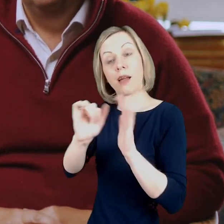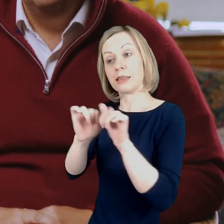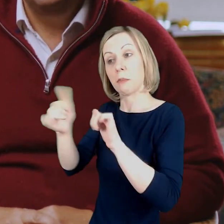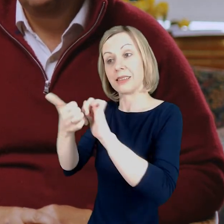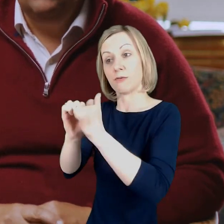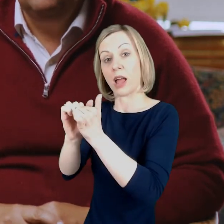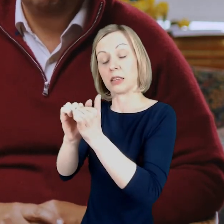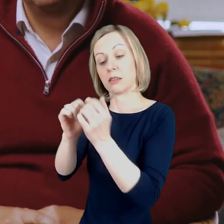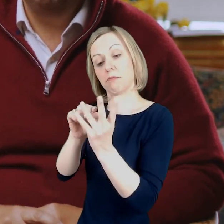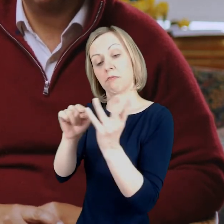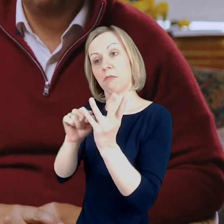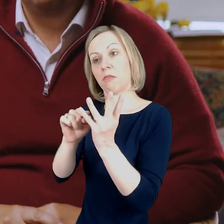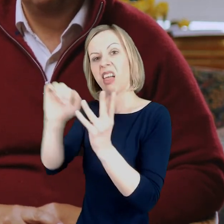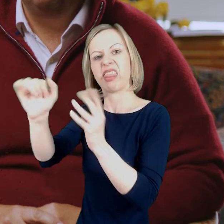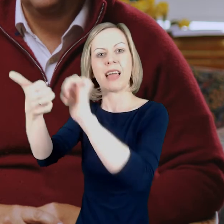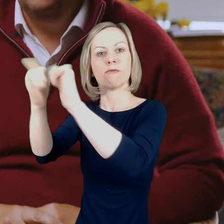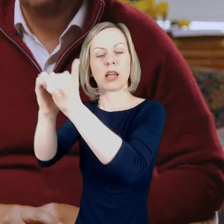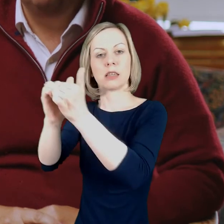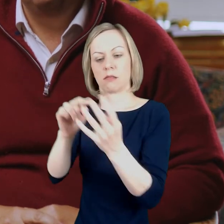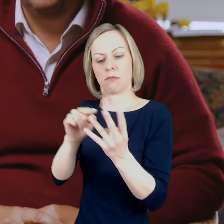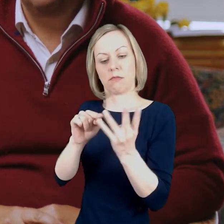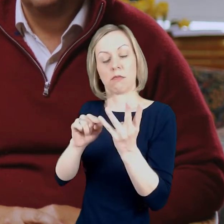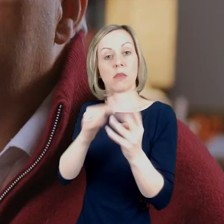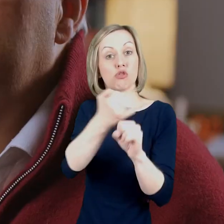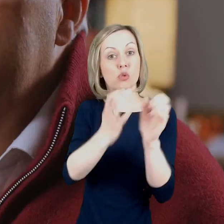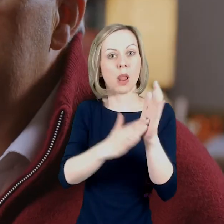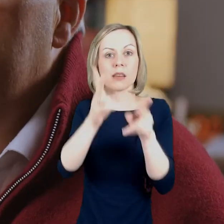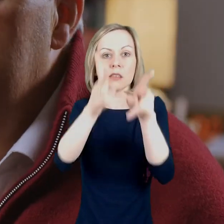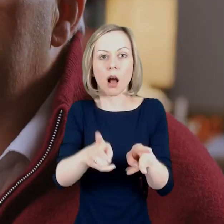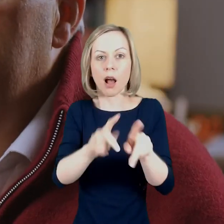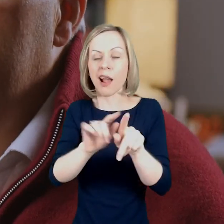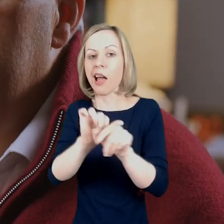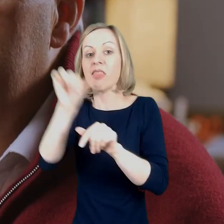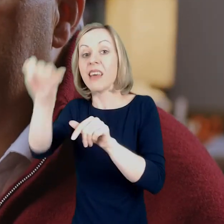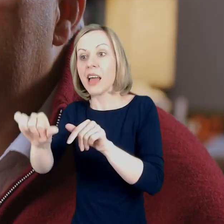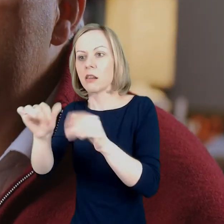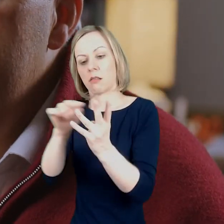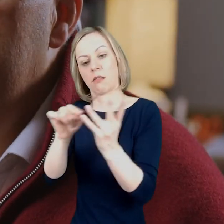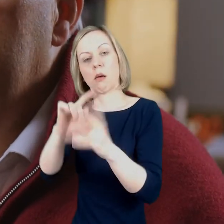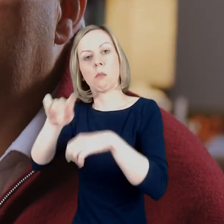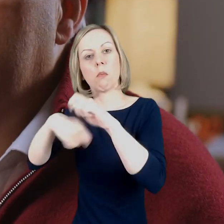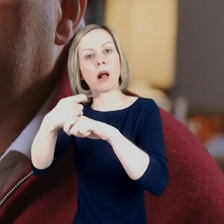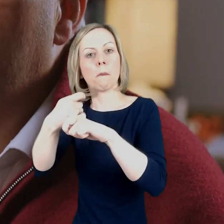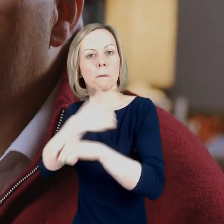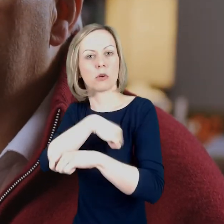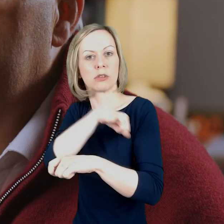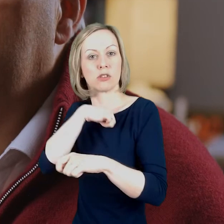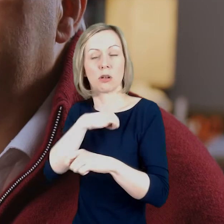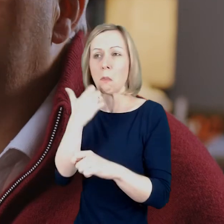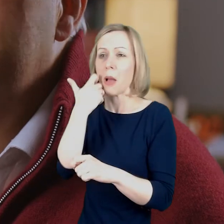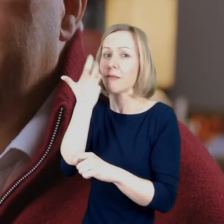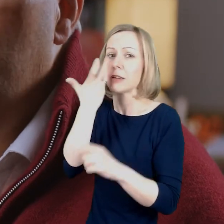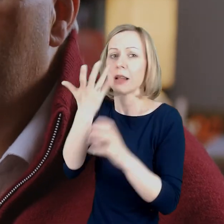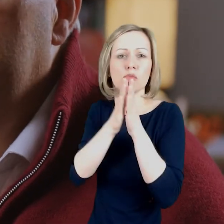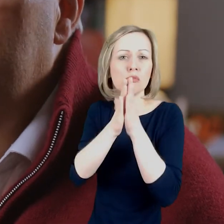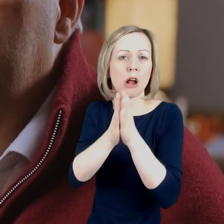friends, actually didn't become Christians till after his death. But he prayed for those people every day of his life,